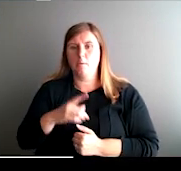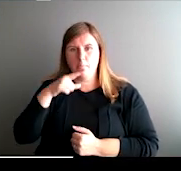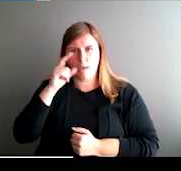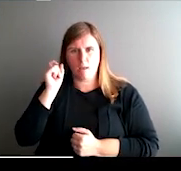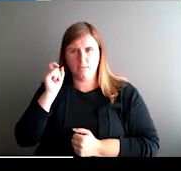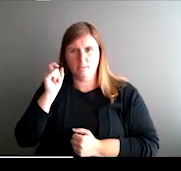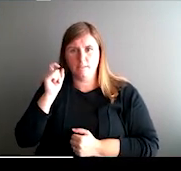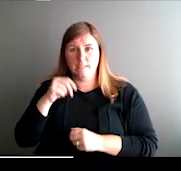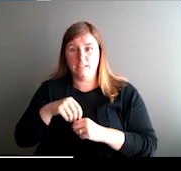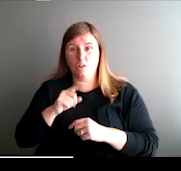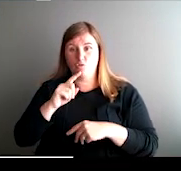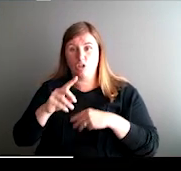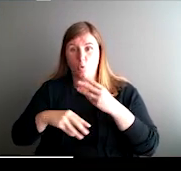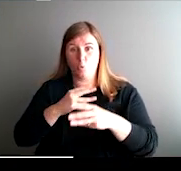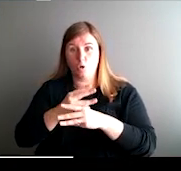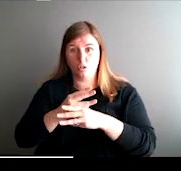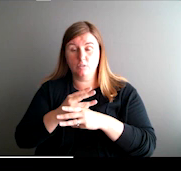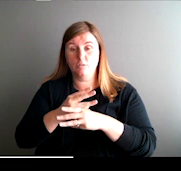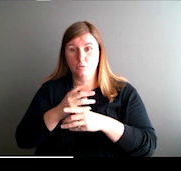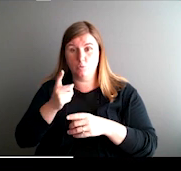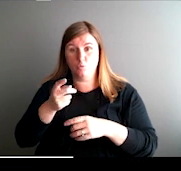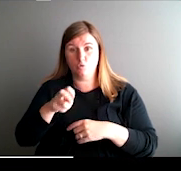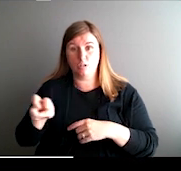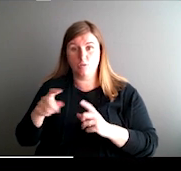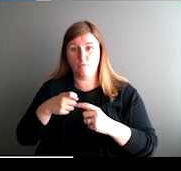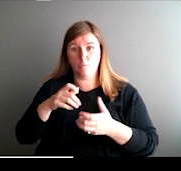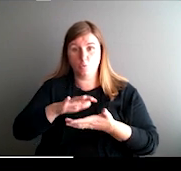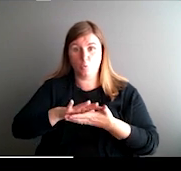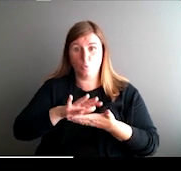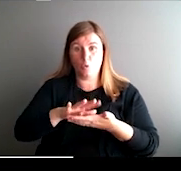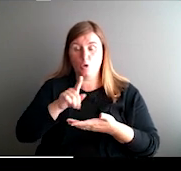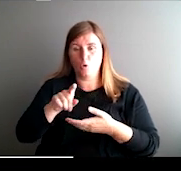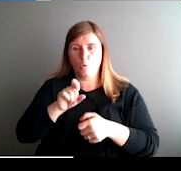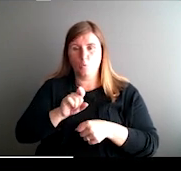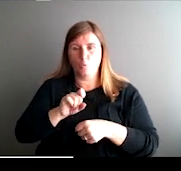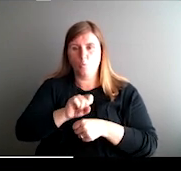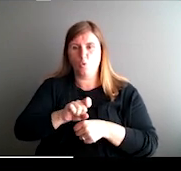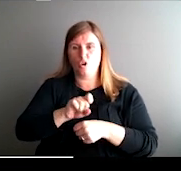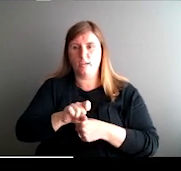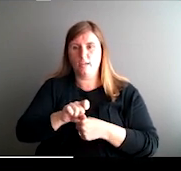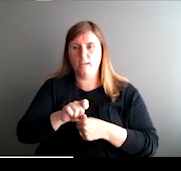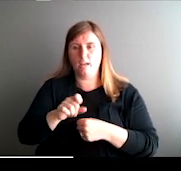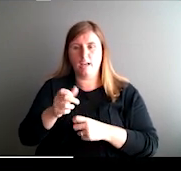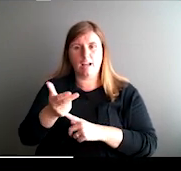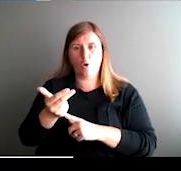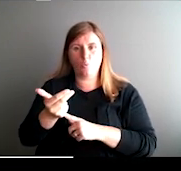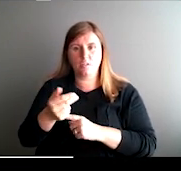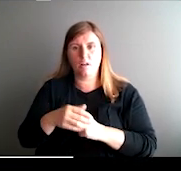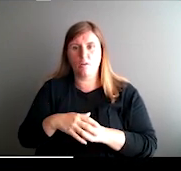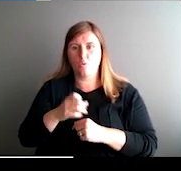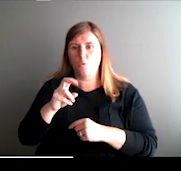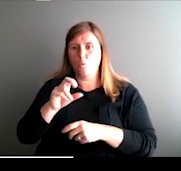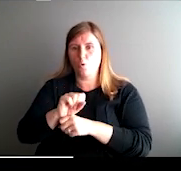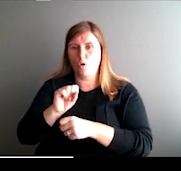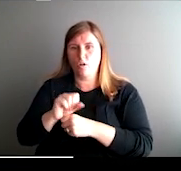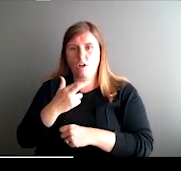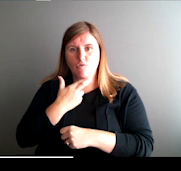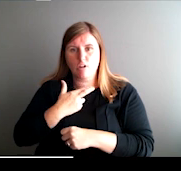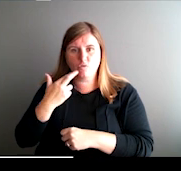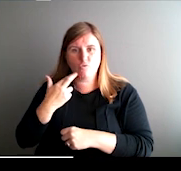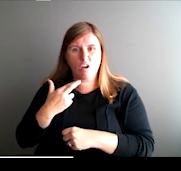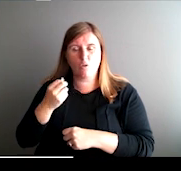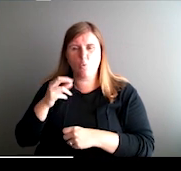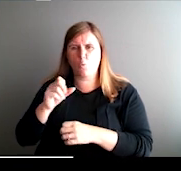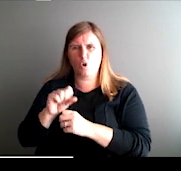Because in the real world, when you transition from school and you're working at a hotel, whether you're working at a restaurant or you're